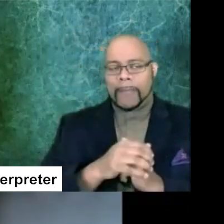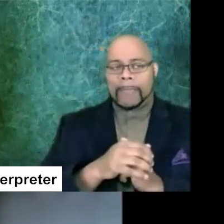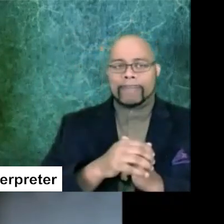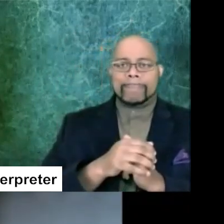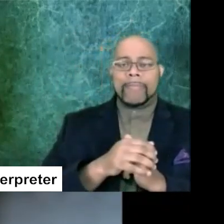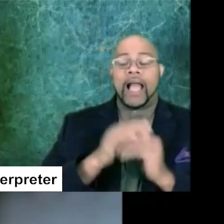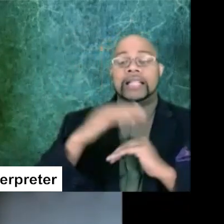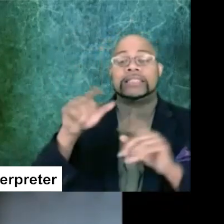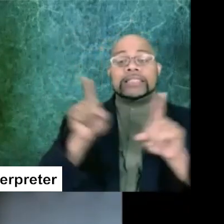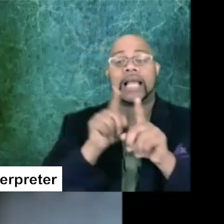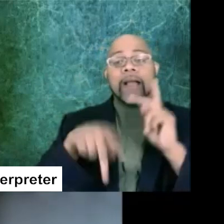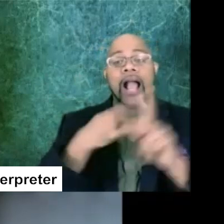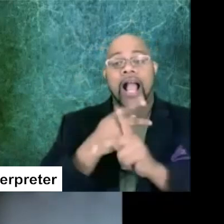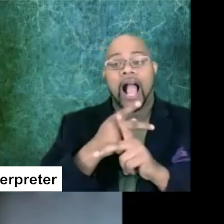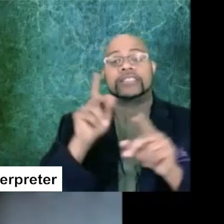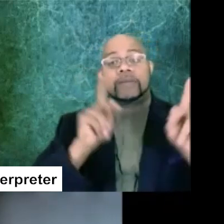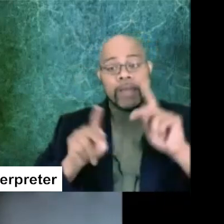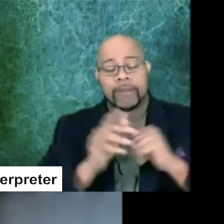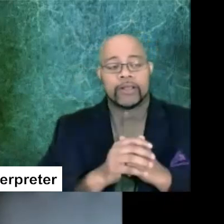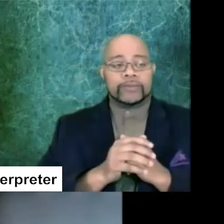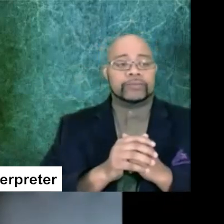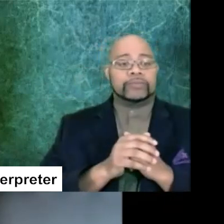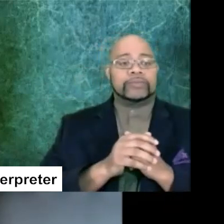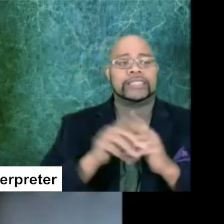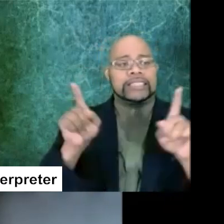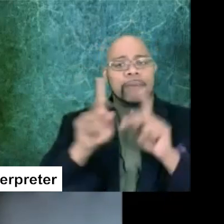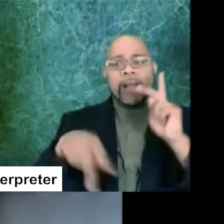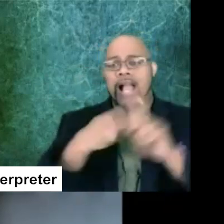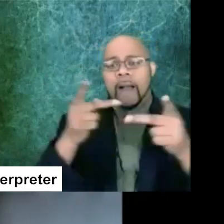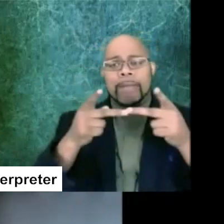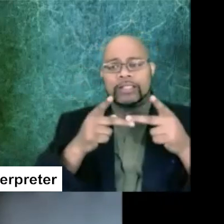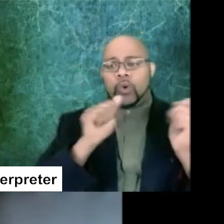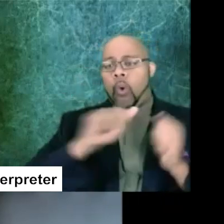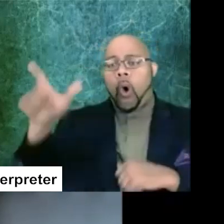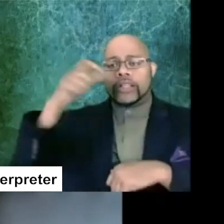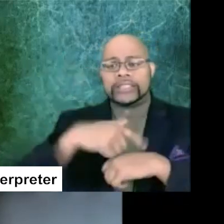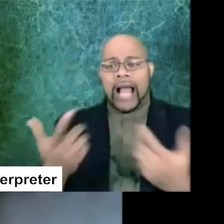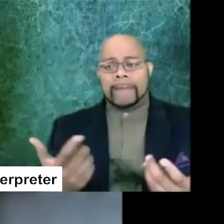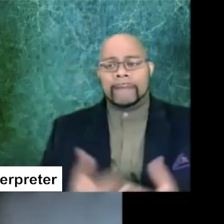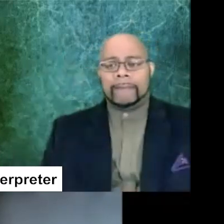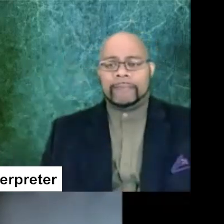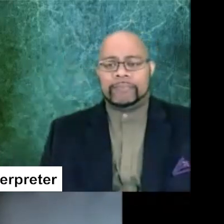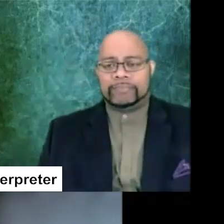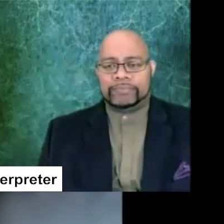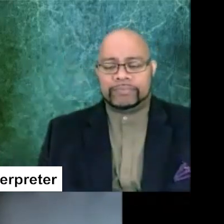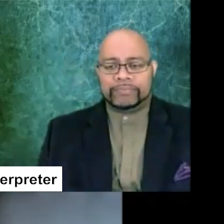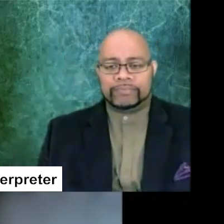At least the same kinds of people in the same kinds of places all the time.